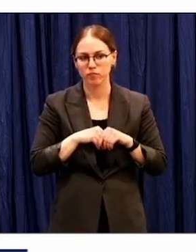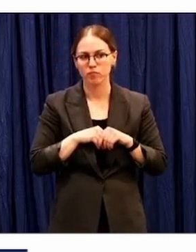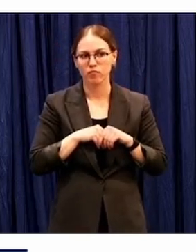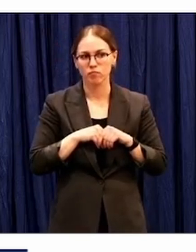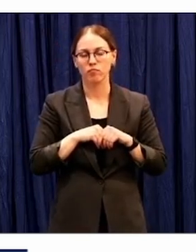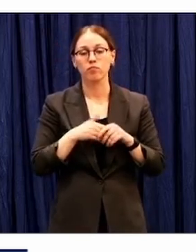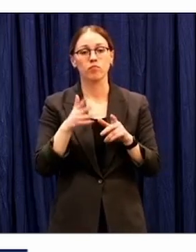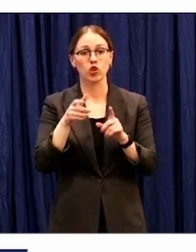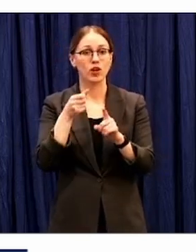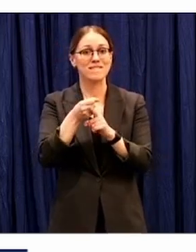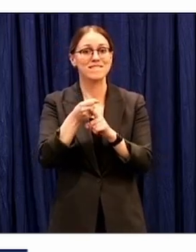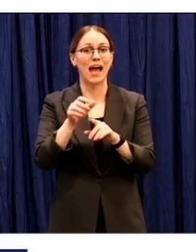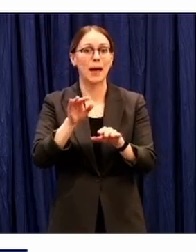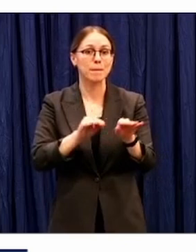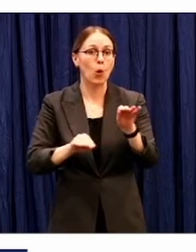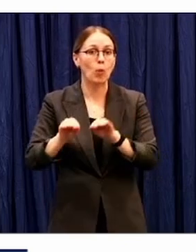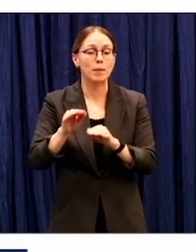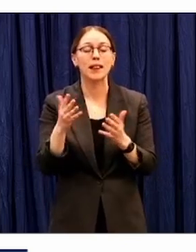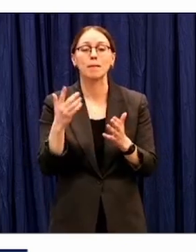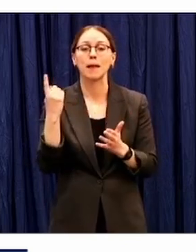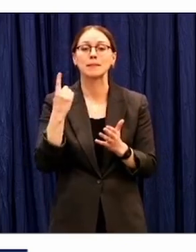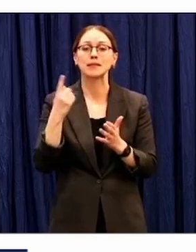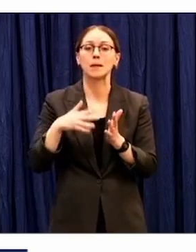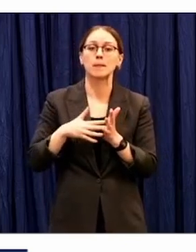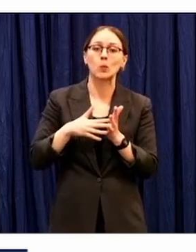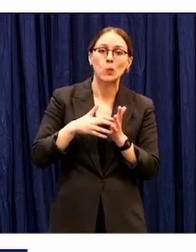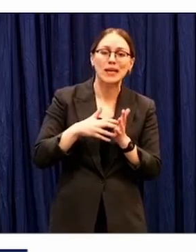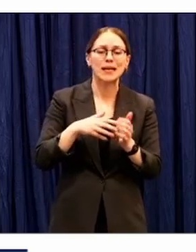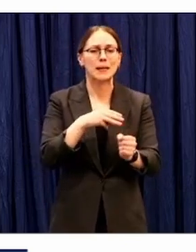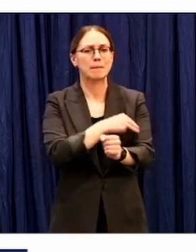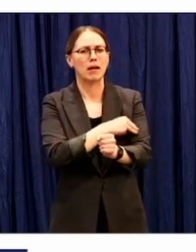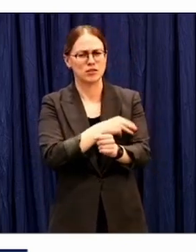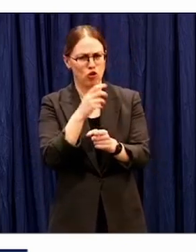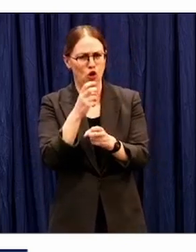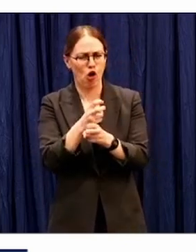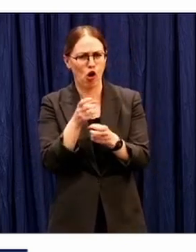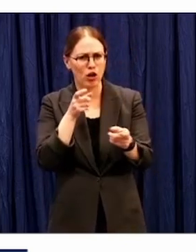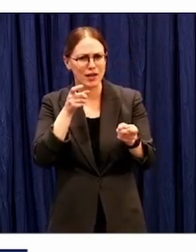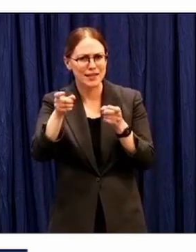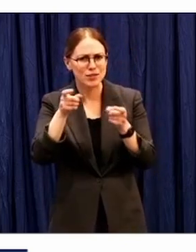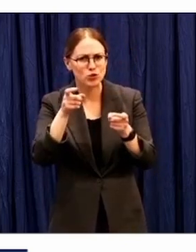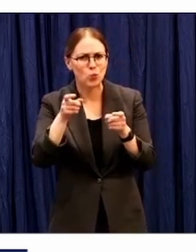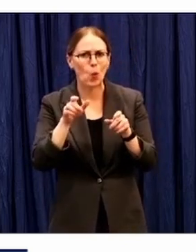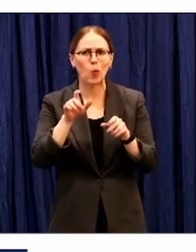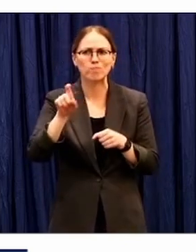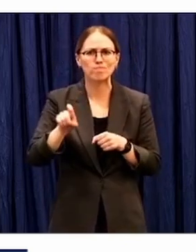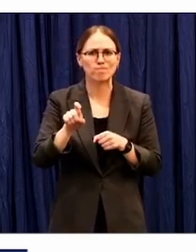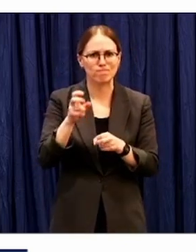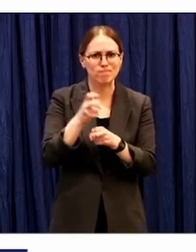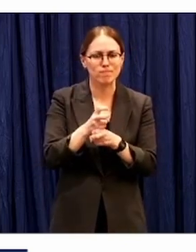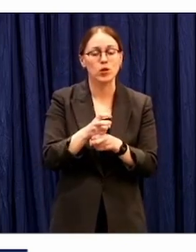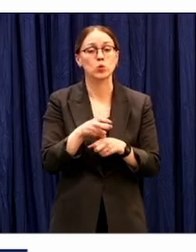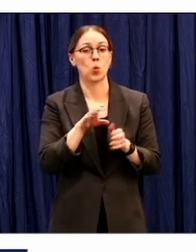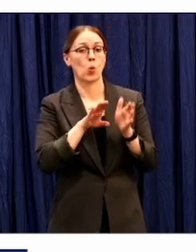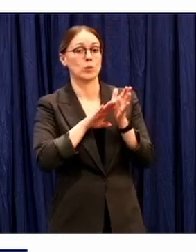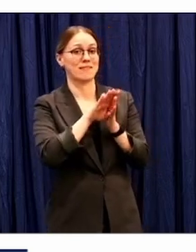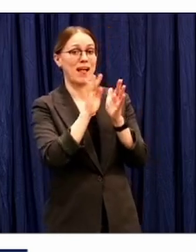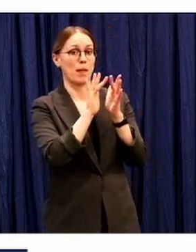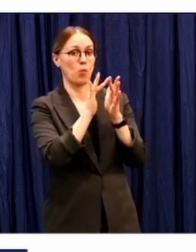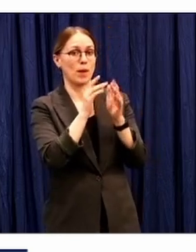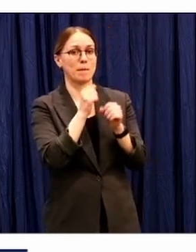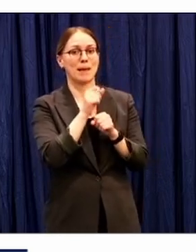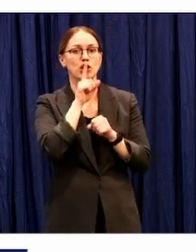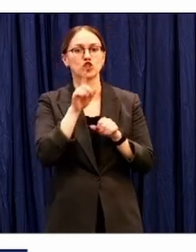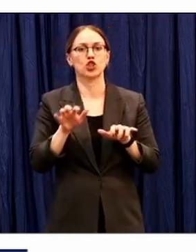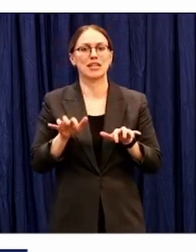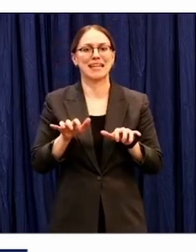affect mobility, such as weakness and limitations of muscular control. So when developing, we need to ensure that keyboard access is fully